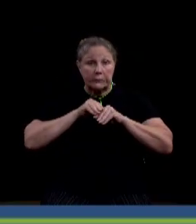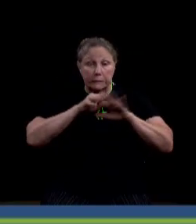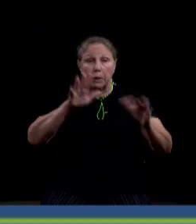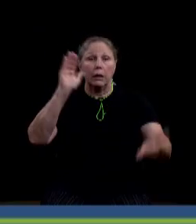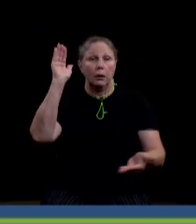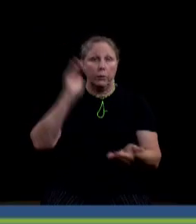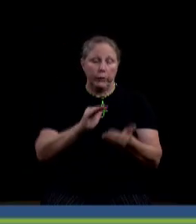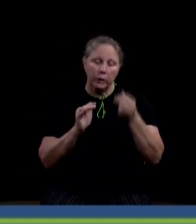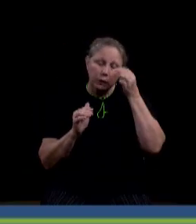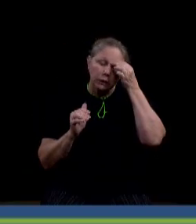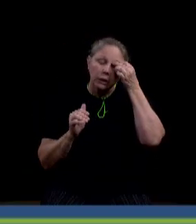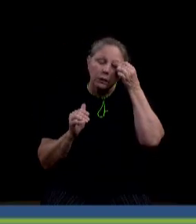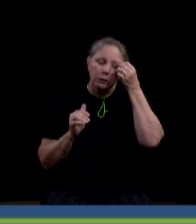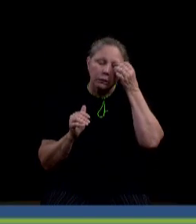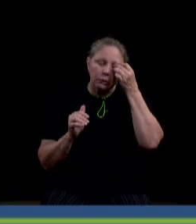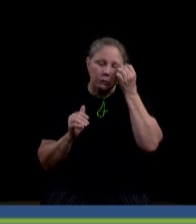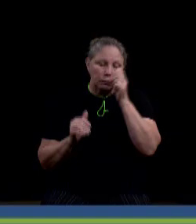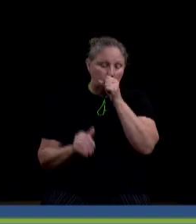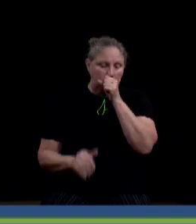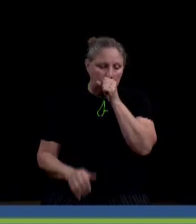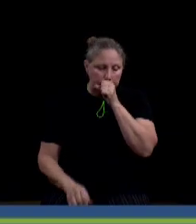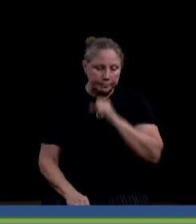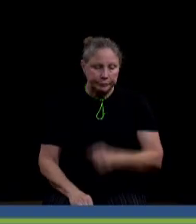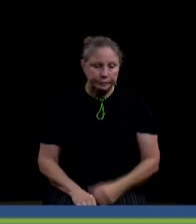An example of source control.